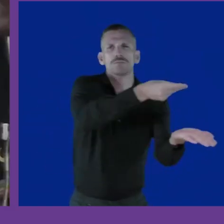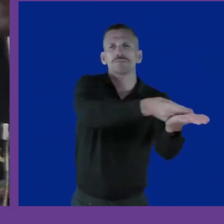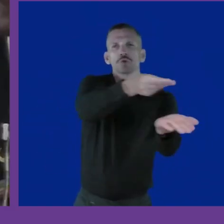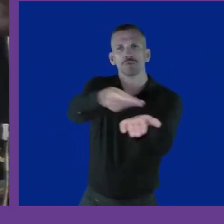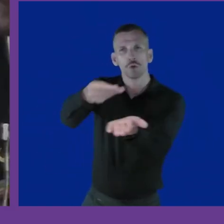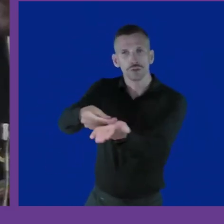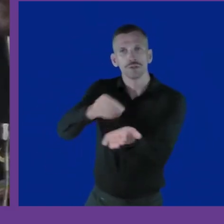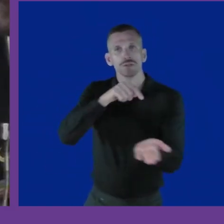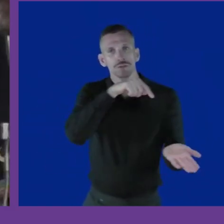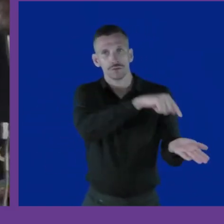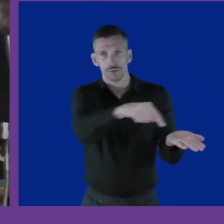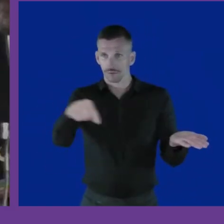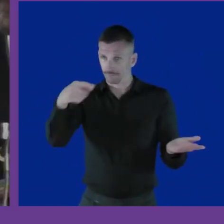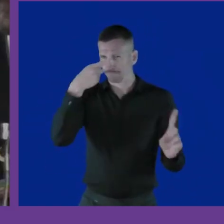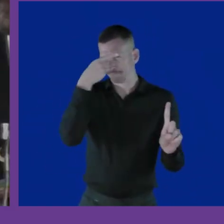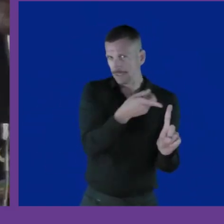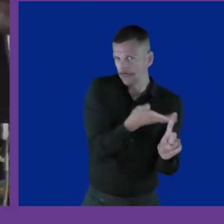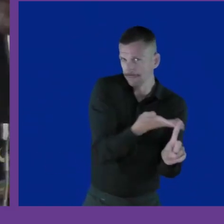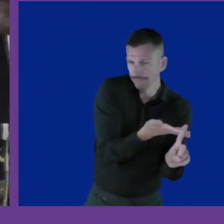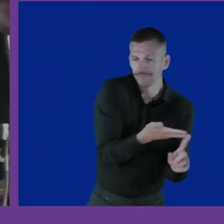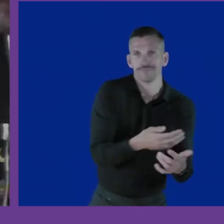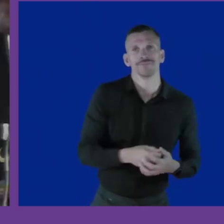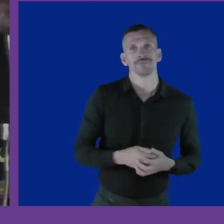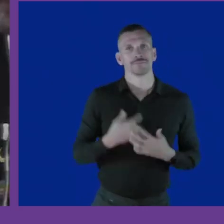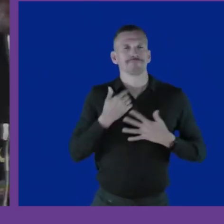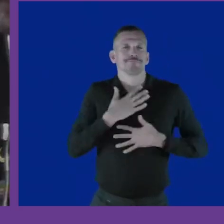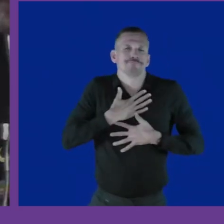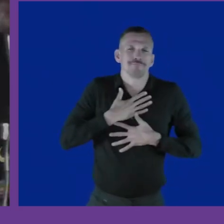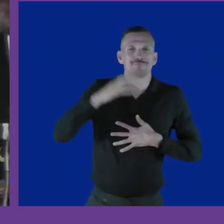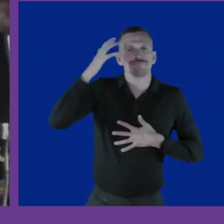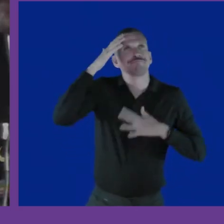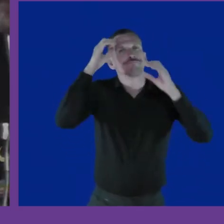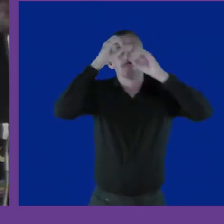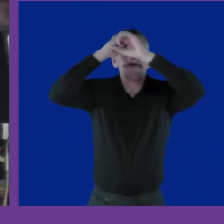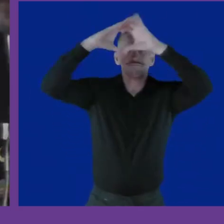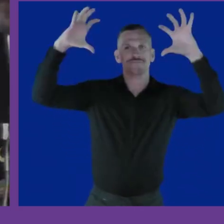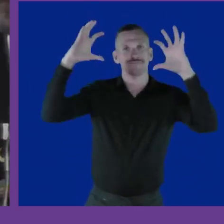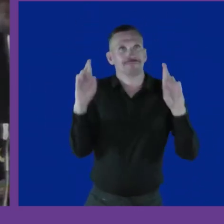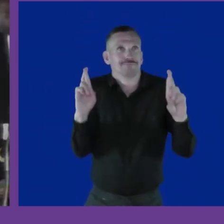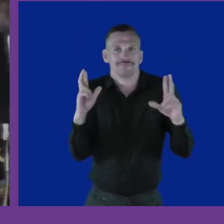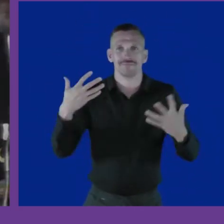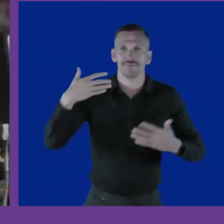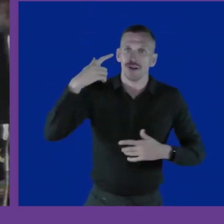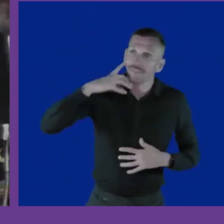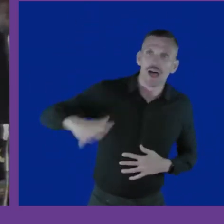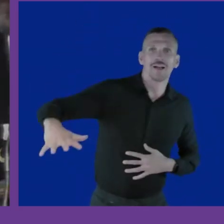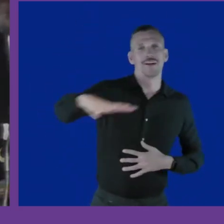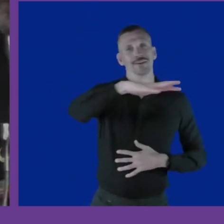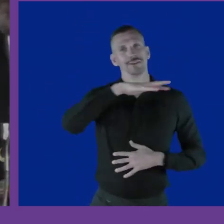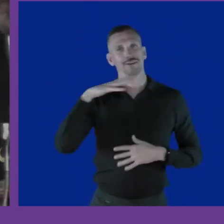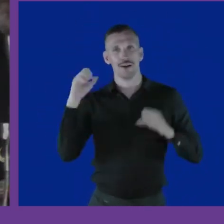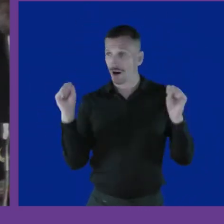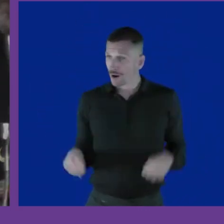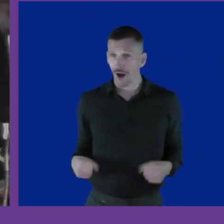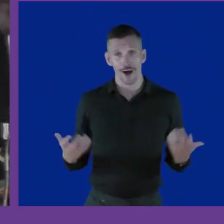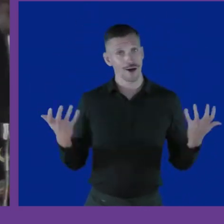And we'd like to have a wide enough pool with this, so that we wouldn't leave out any existing